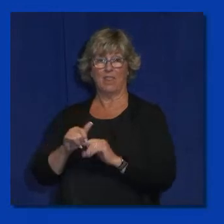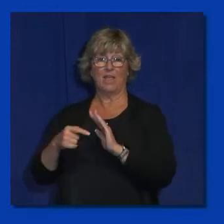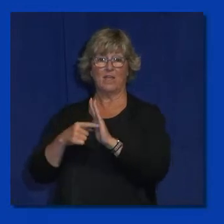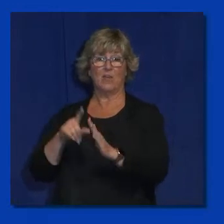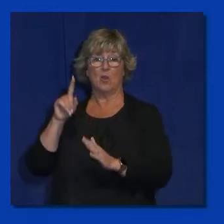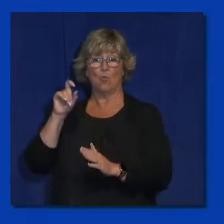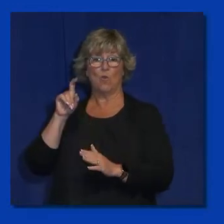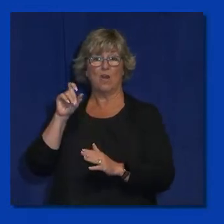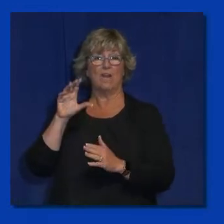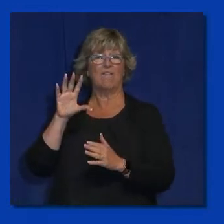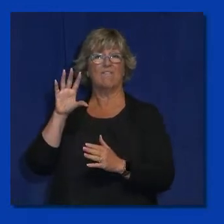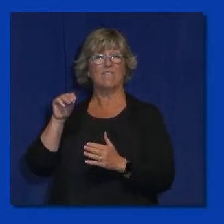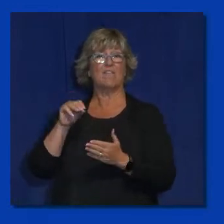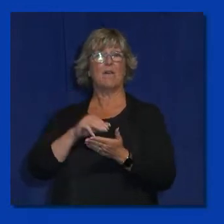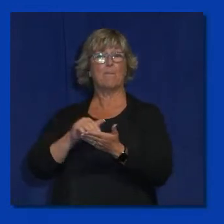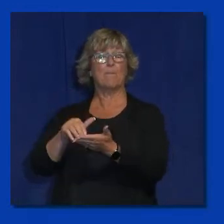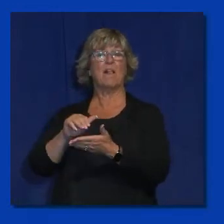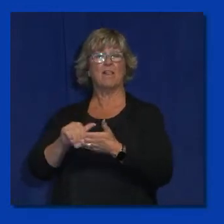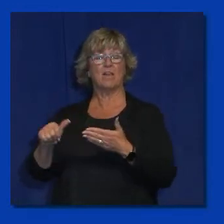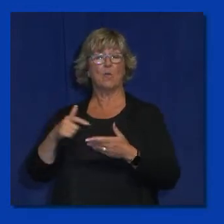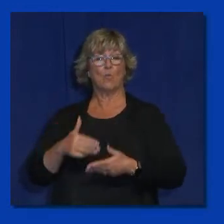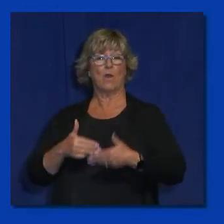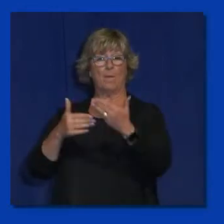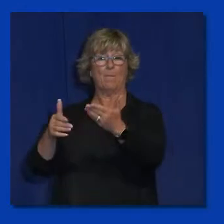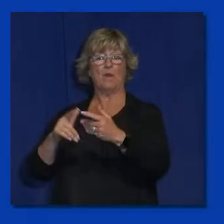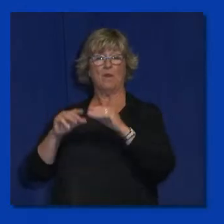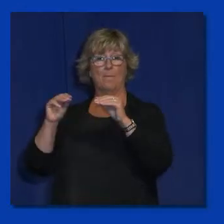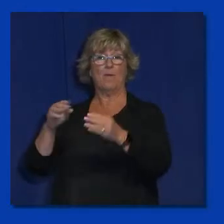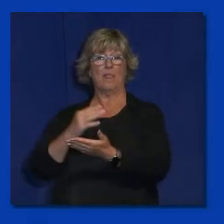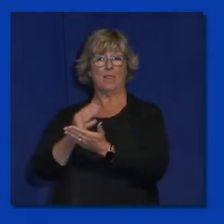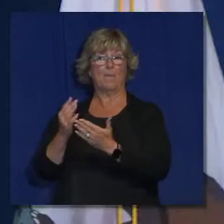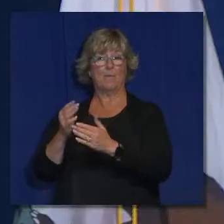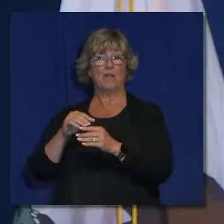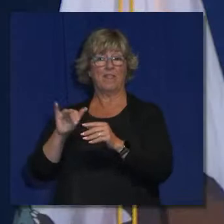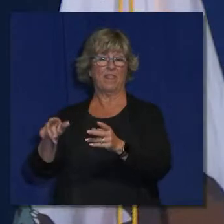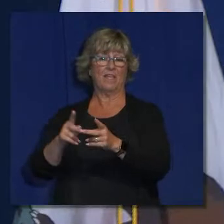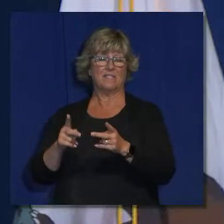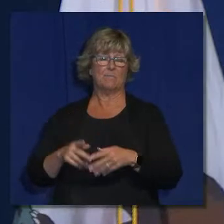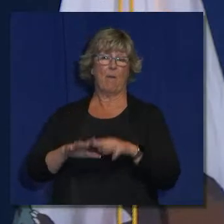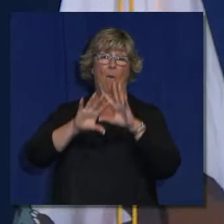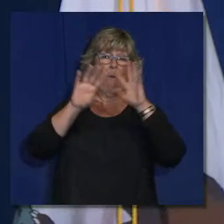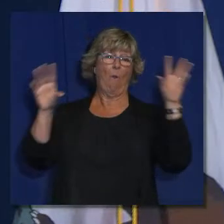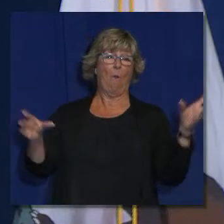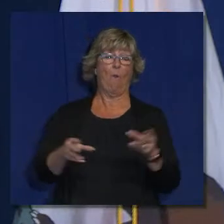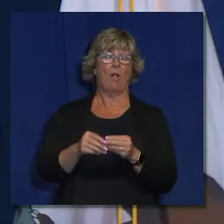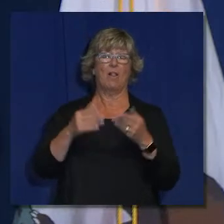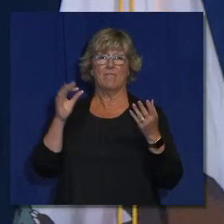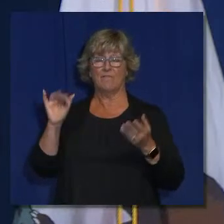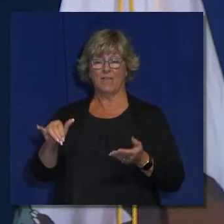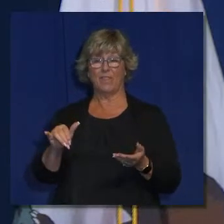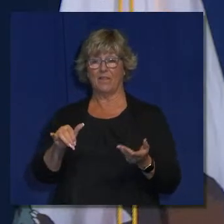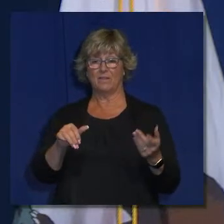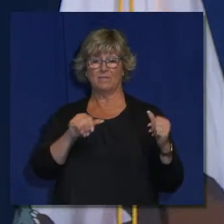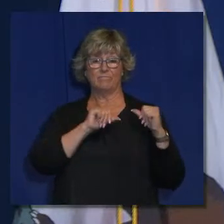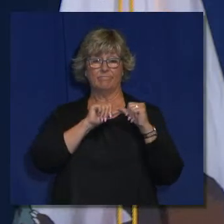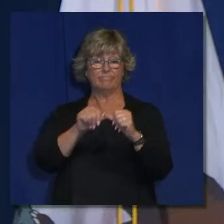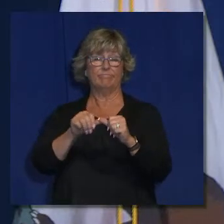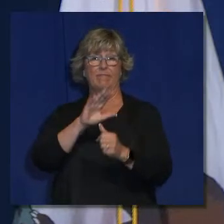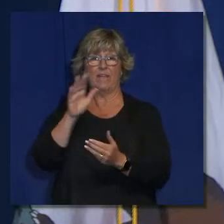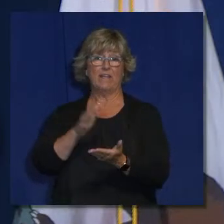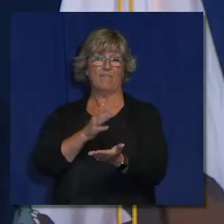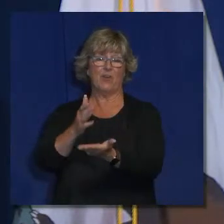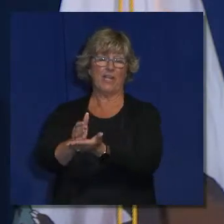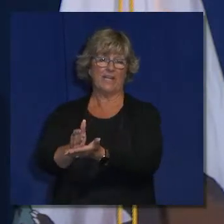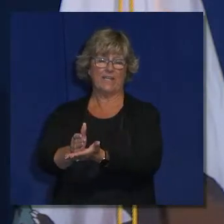in that $150 million that we're proposing to put in the budget in that space. So all of this is constant and